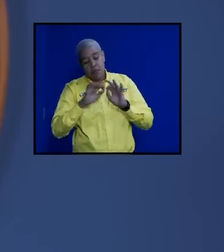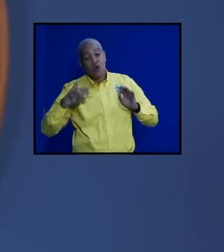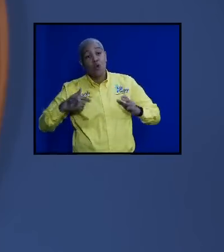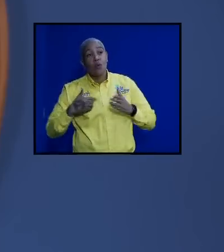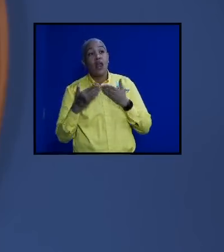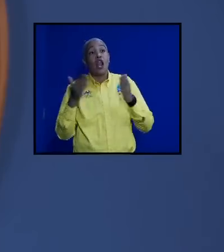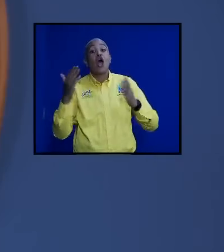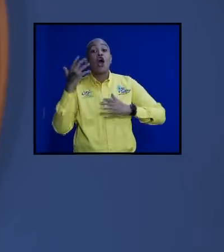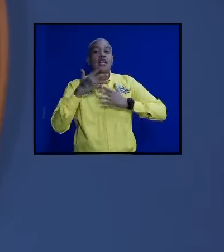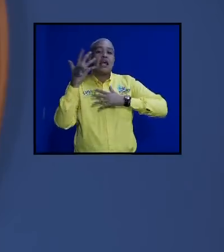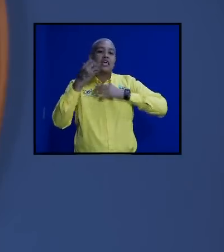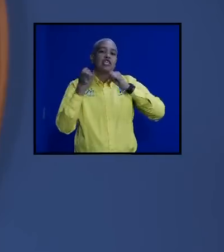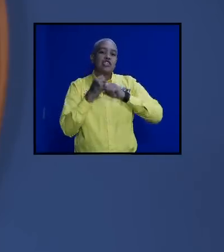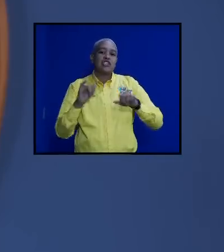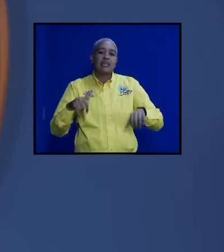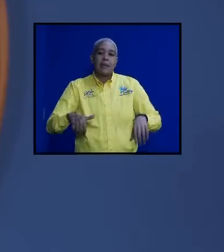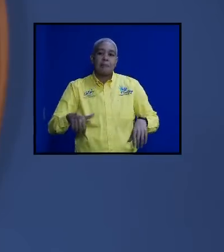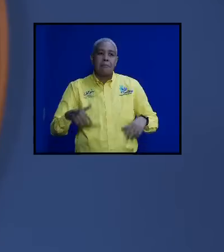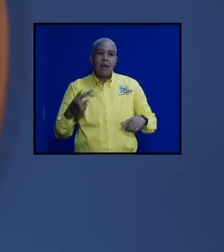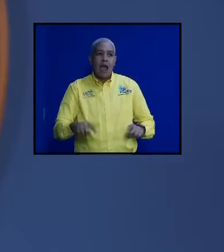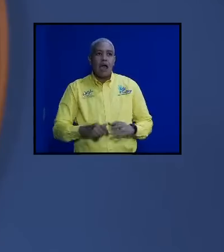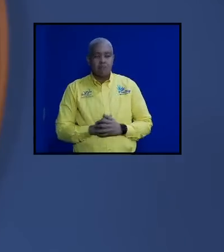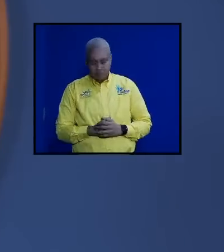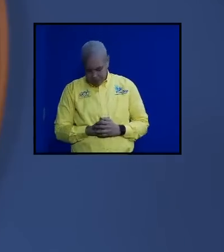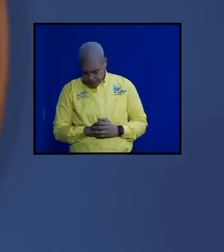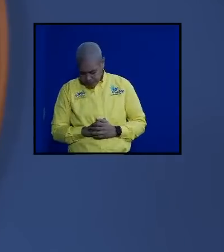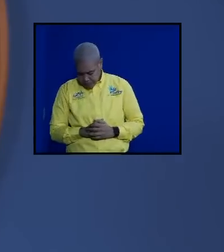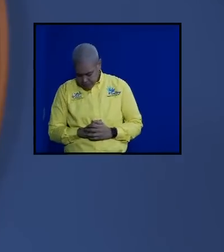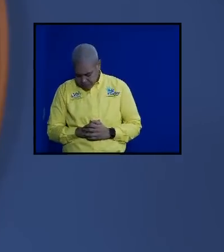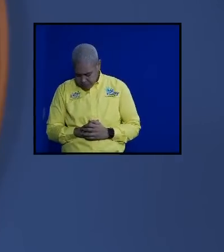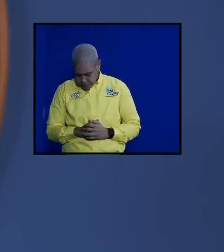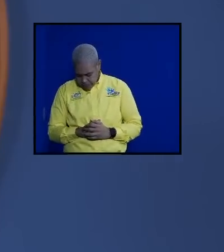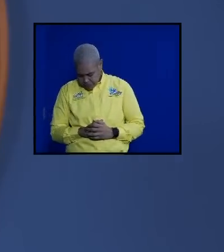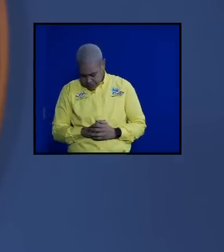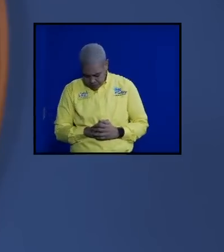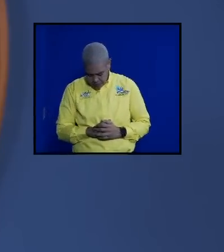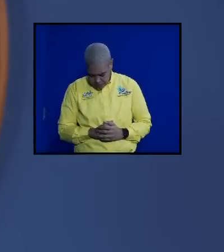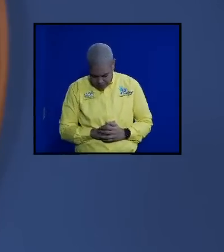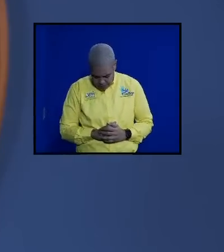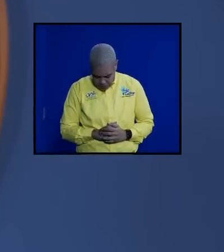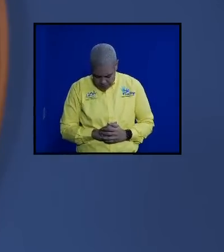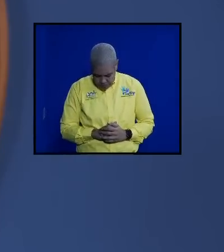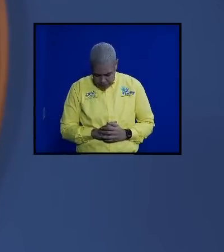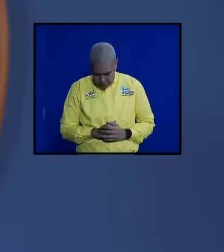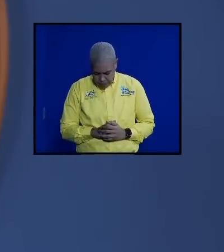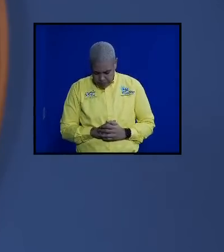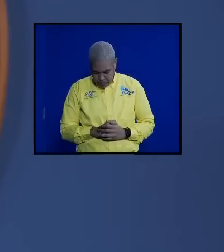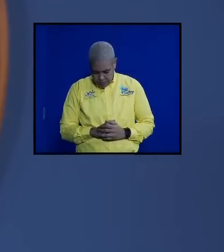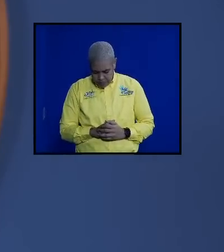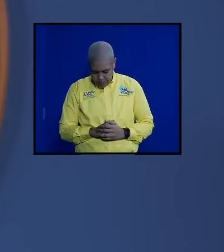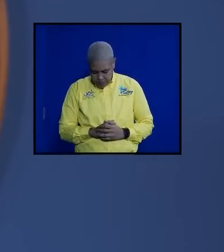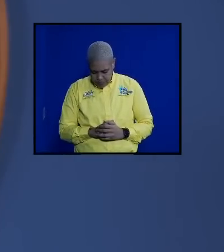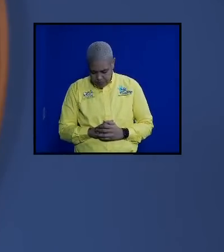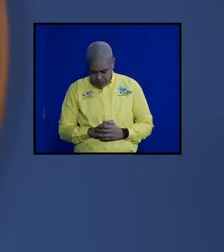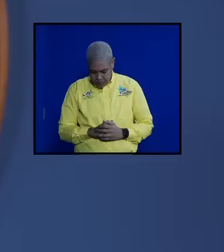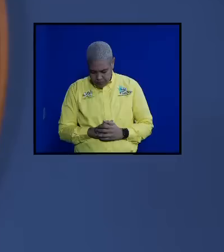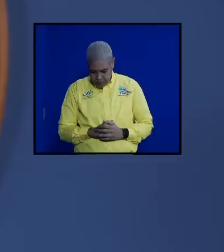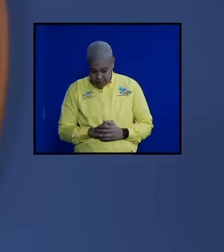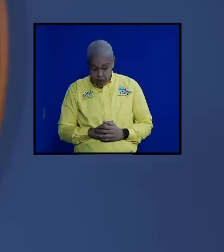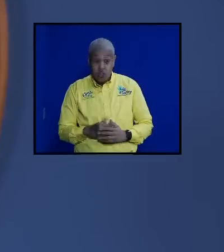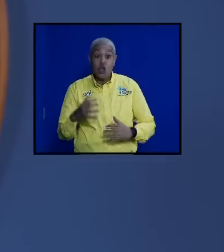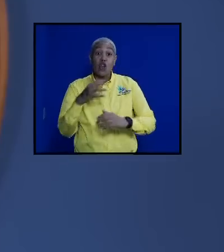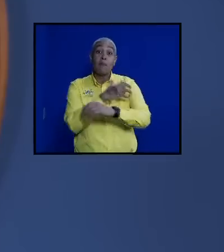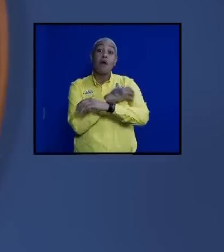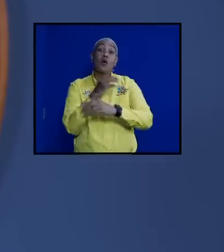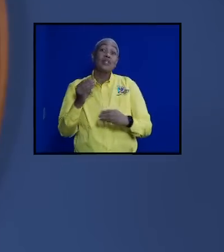year like this. So the powers that are given to us under the state of